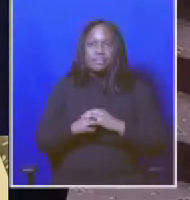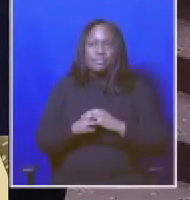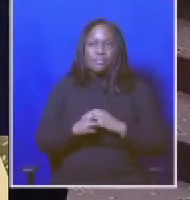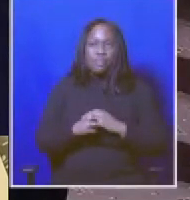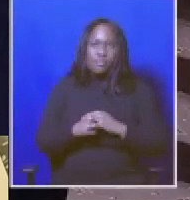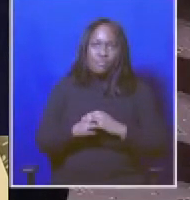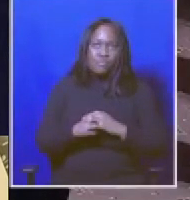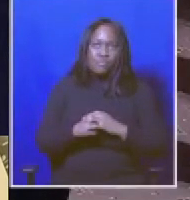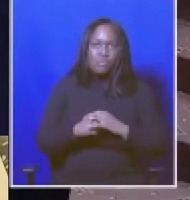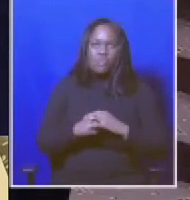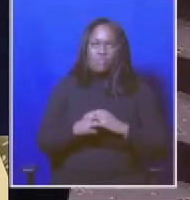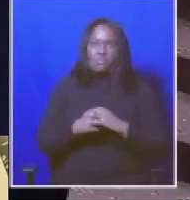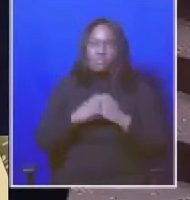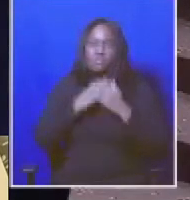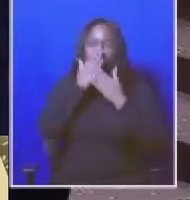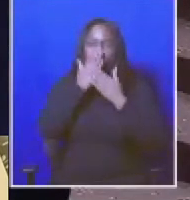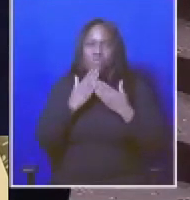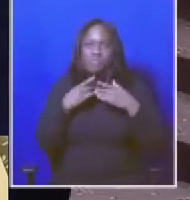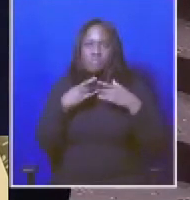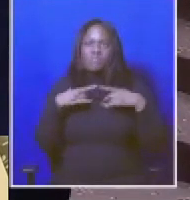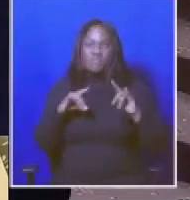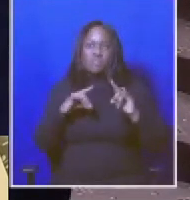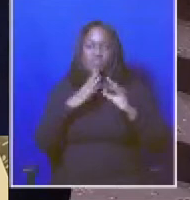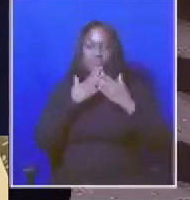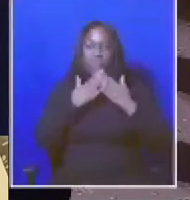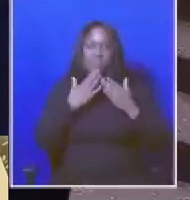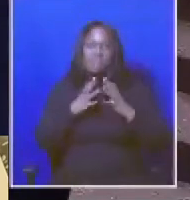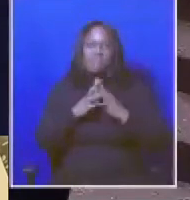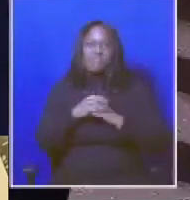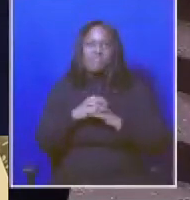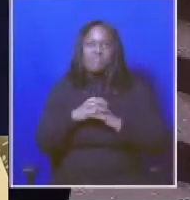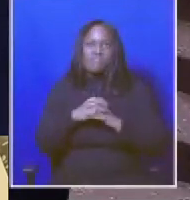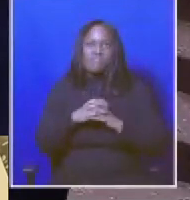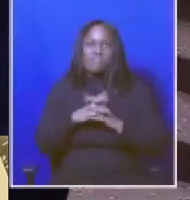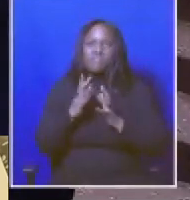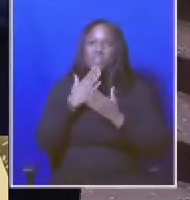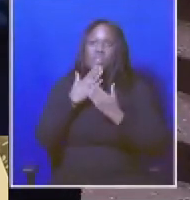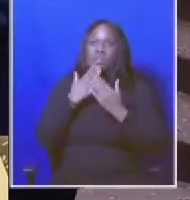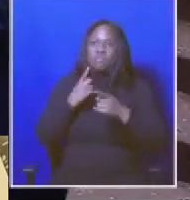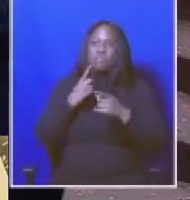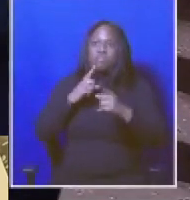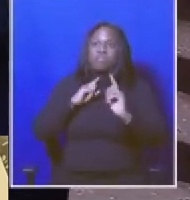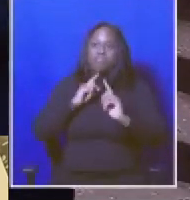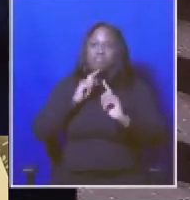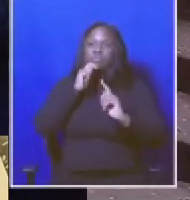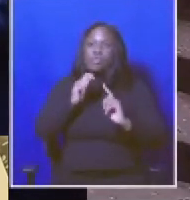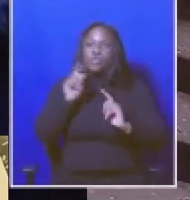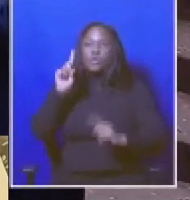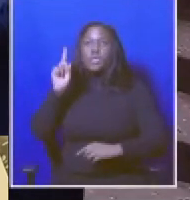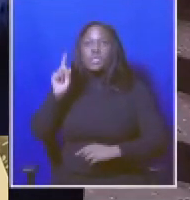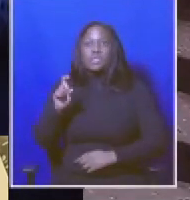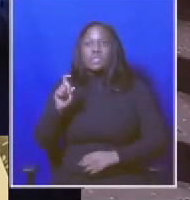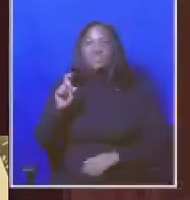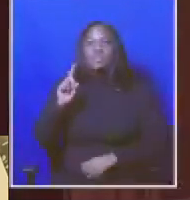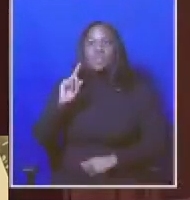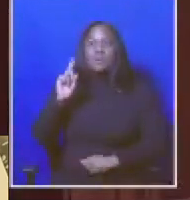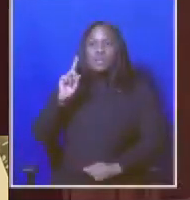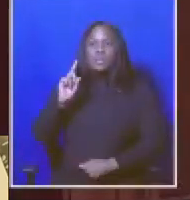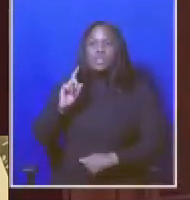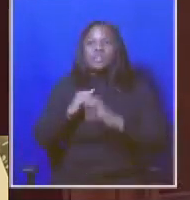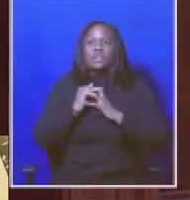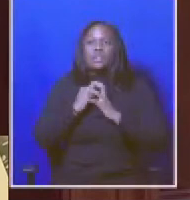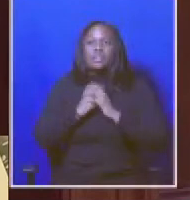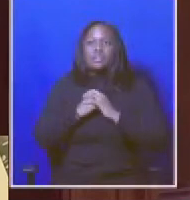Thank you, Honorable Chair. Honorable Deputy President, thank you for the answer. The initial question speaks to the delivery of